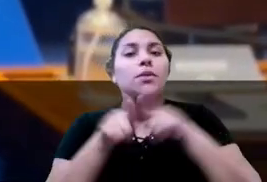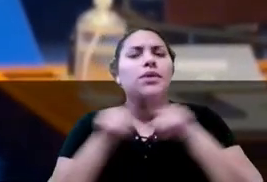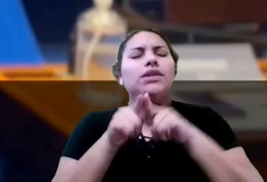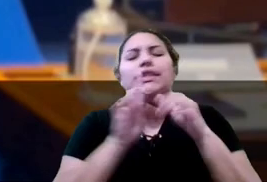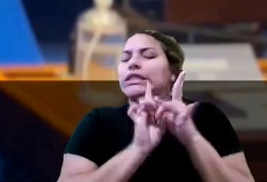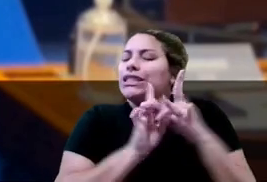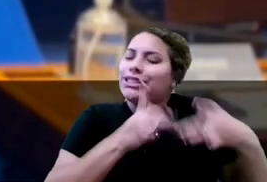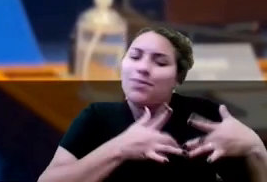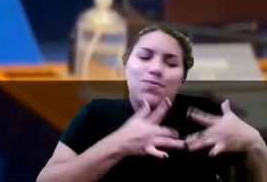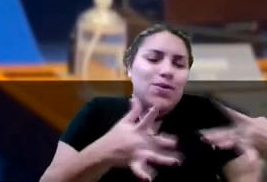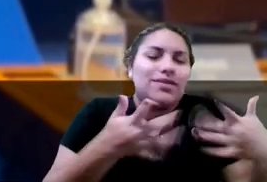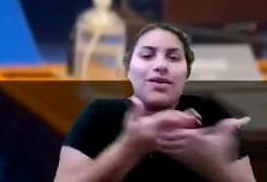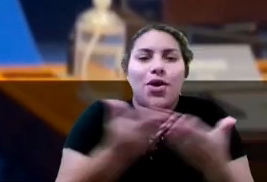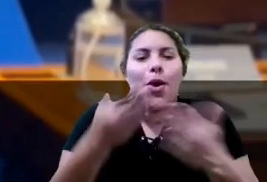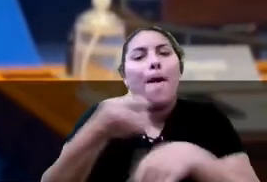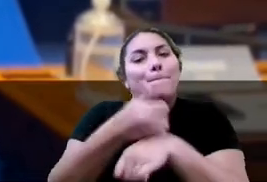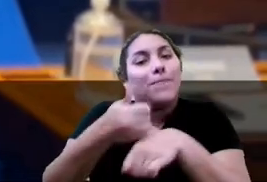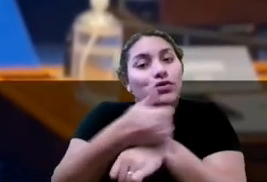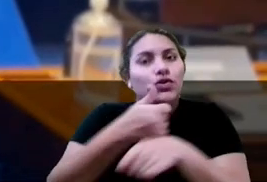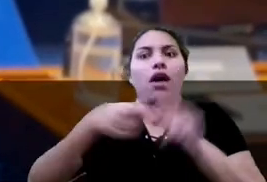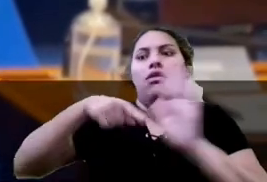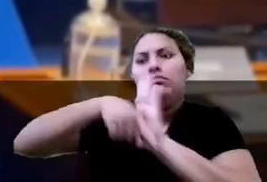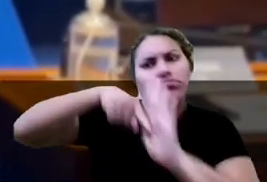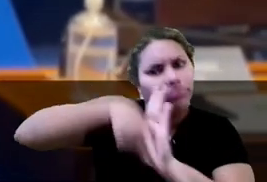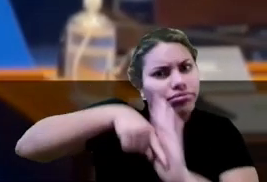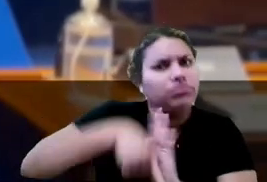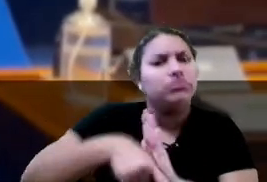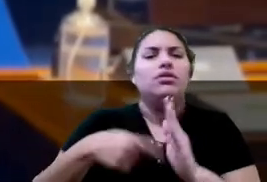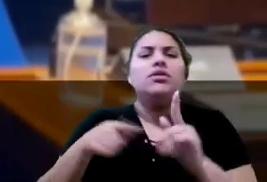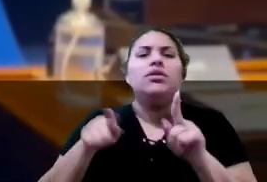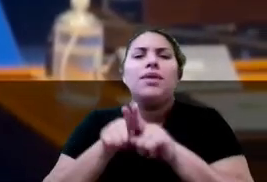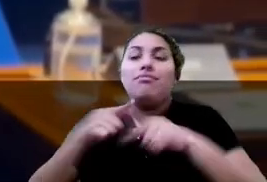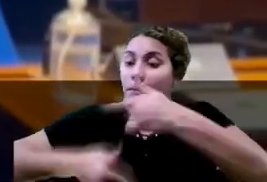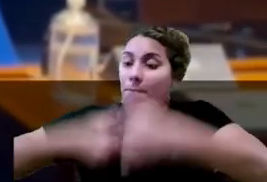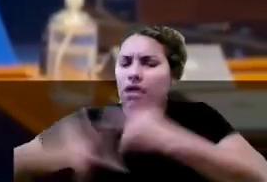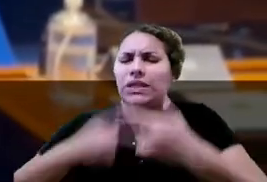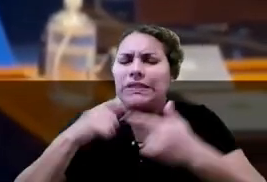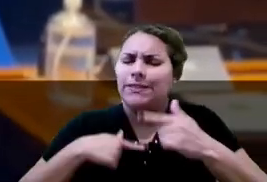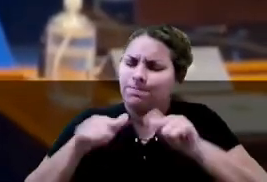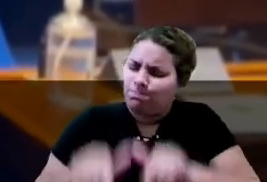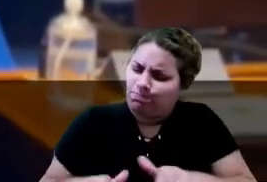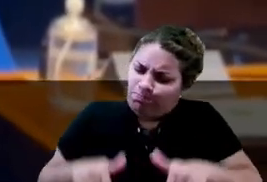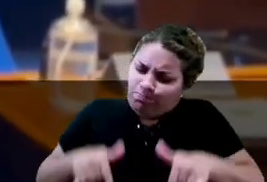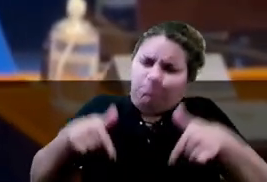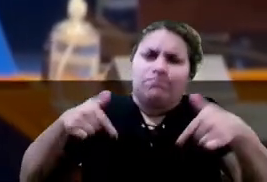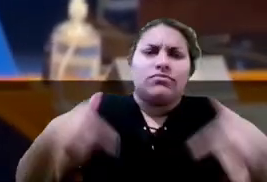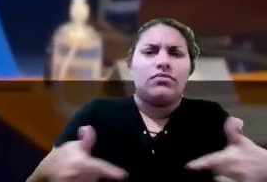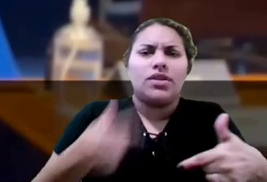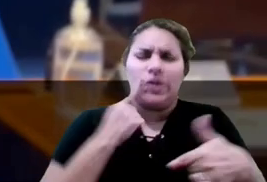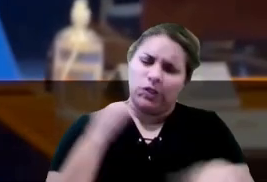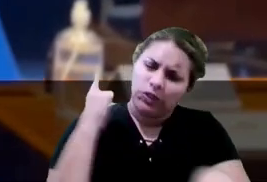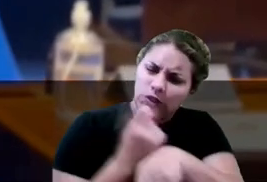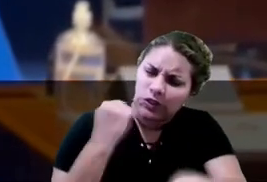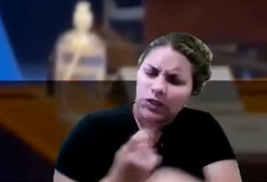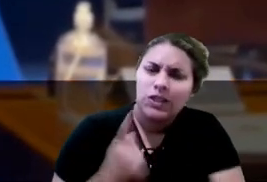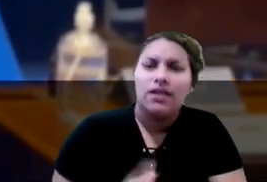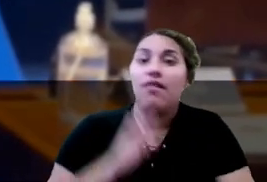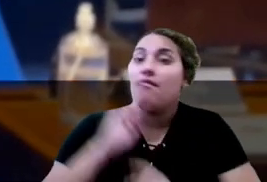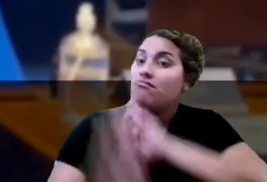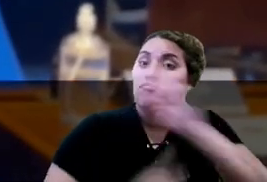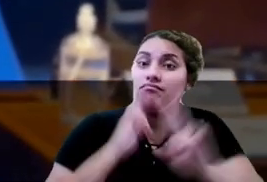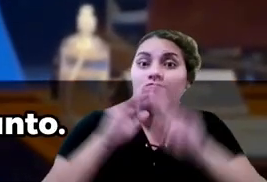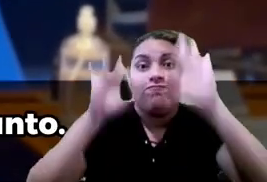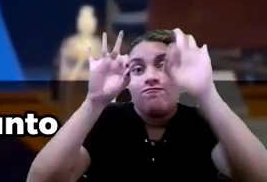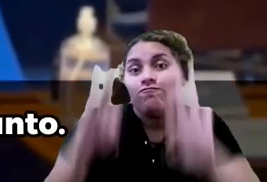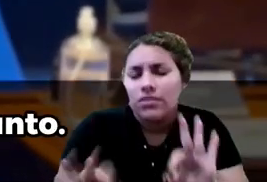disease. We are available for research professionals who work on rare disease to